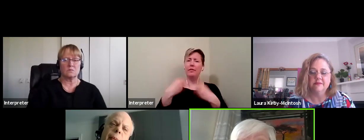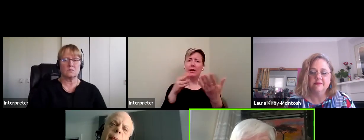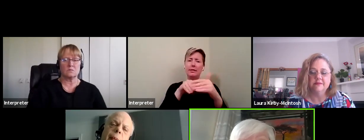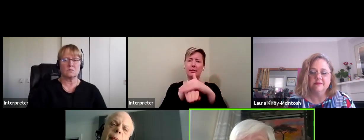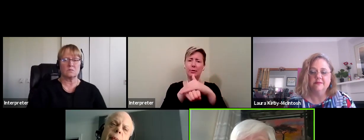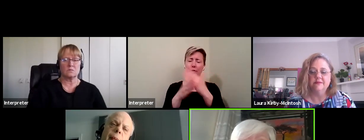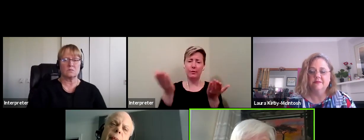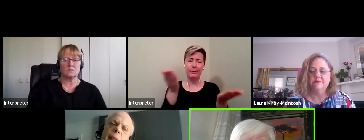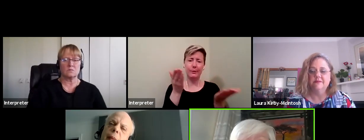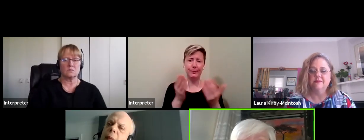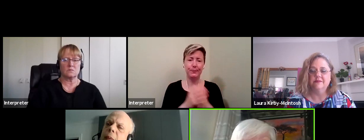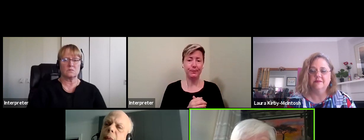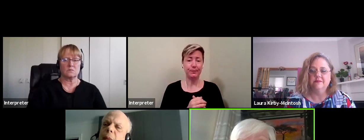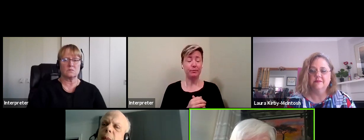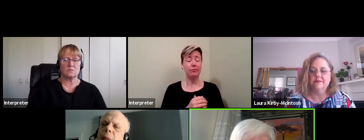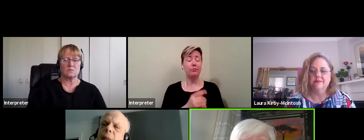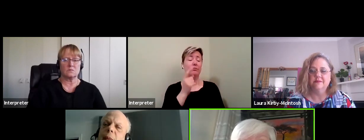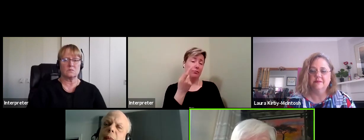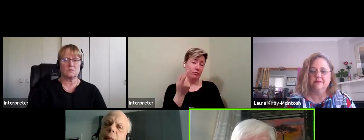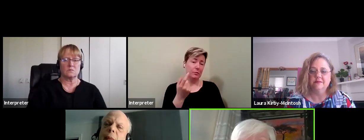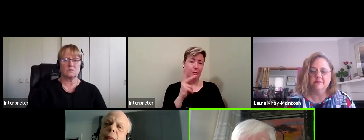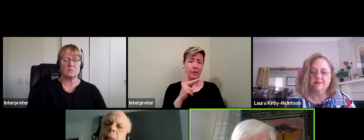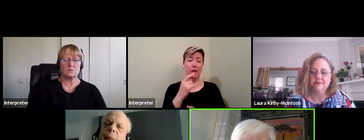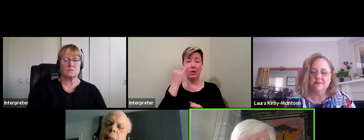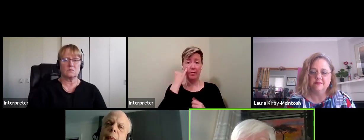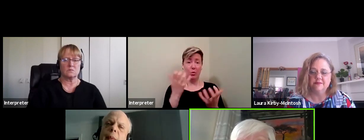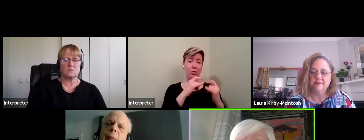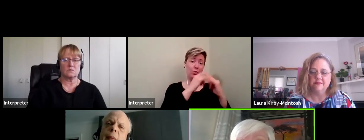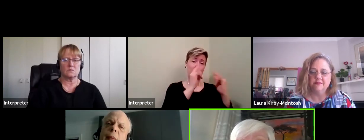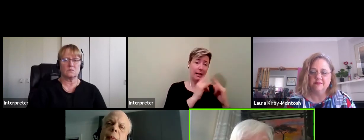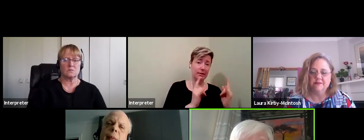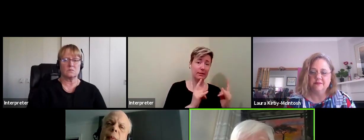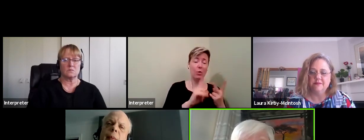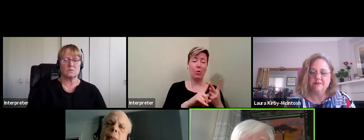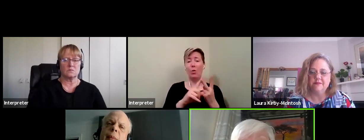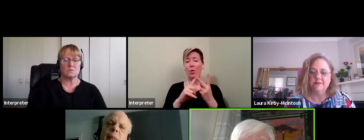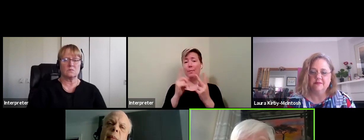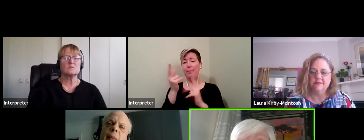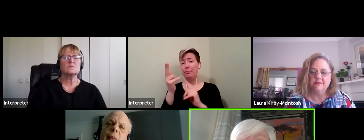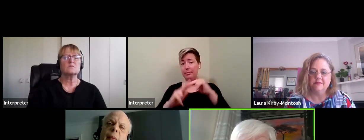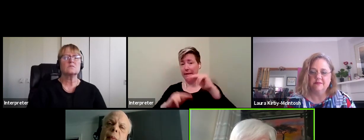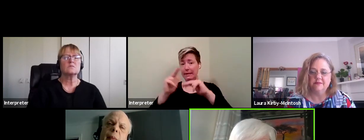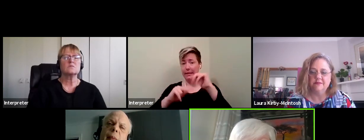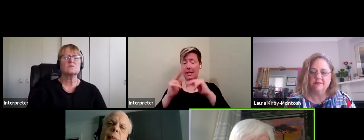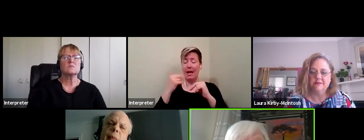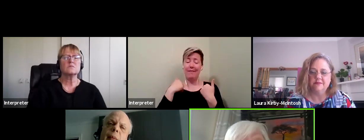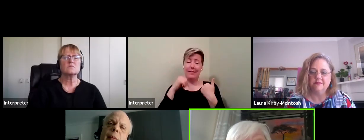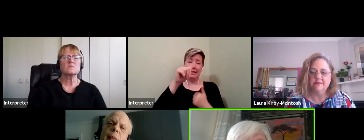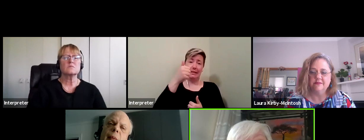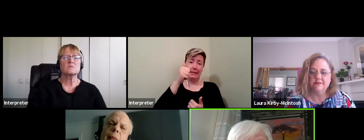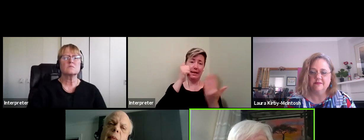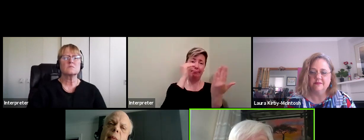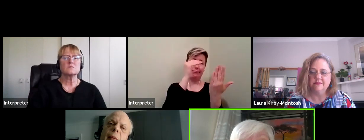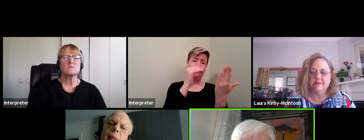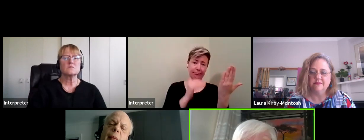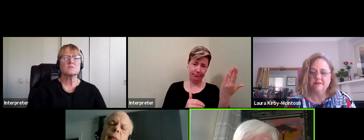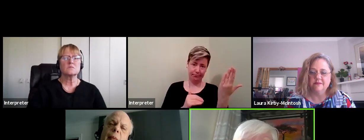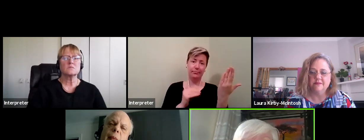if you're looking to select a building or create a tent city, I have 10 simple things that I would recommend government be looking at to